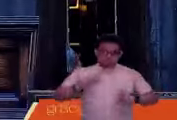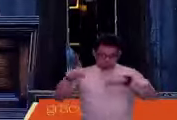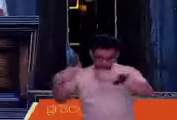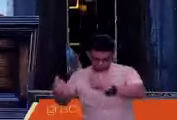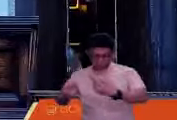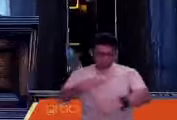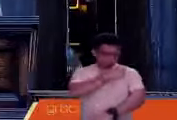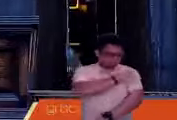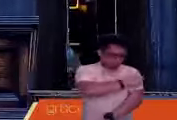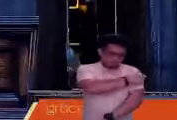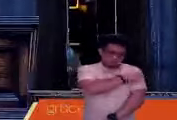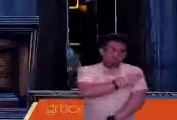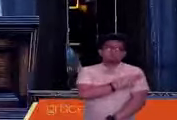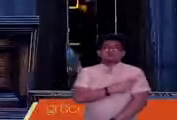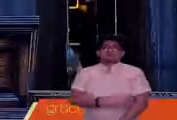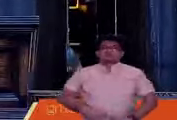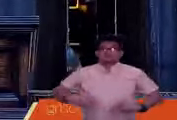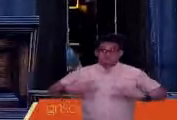So Pastor